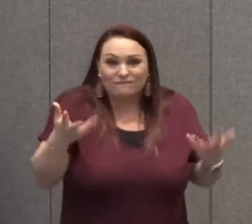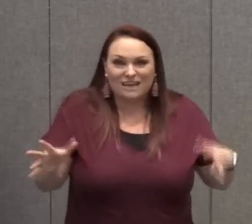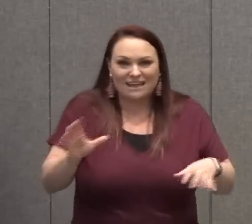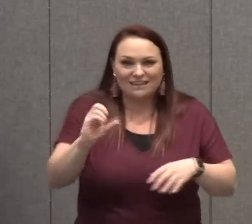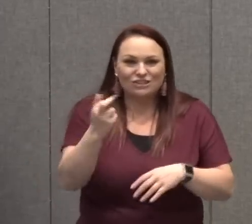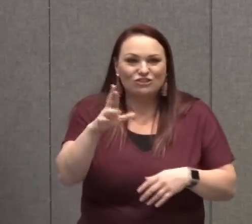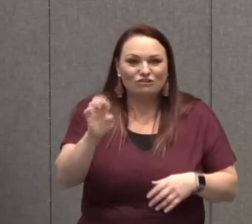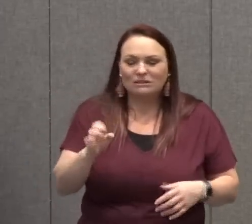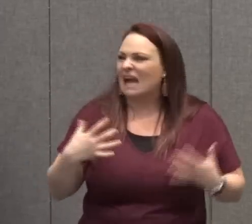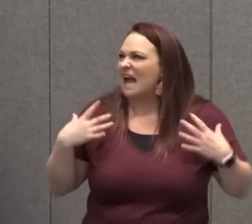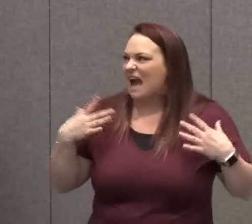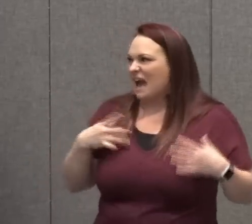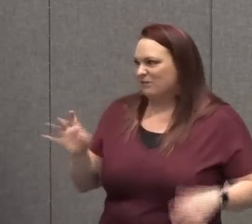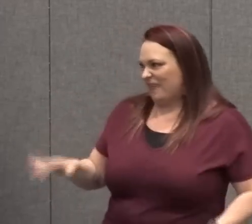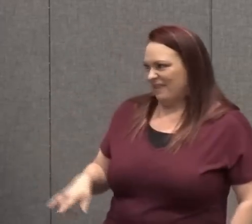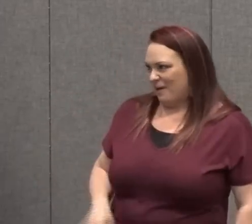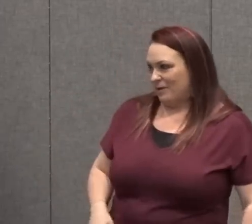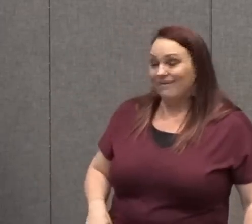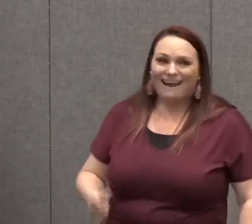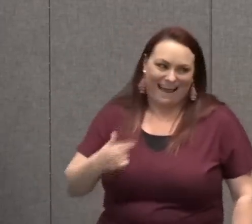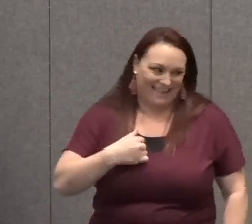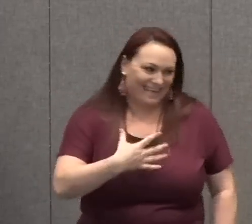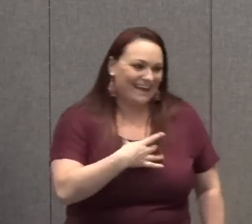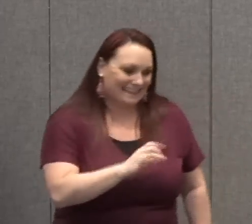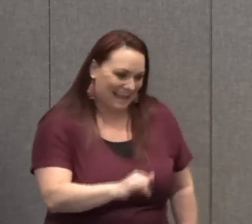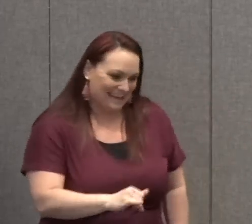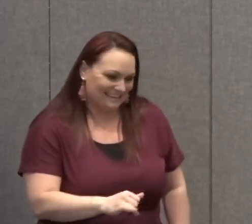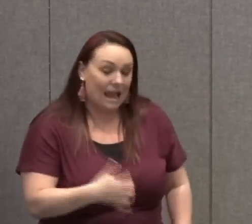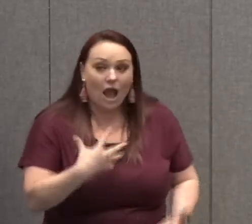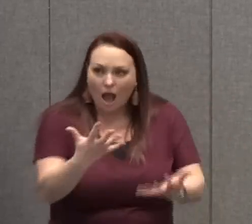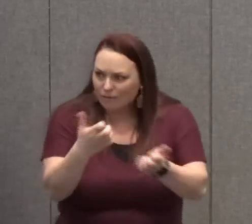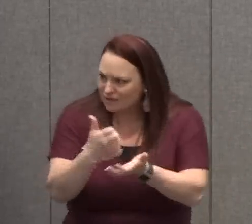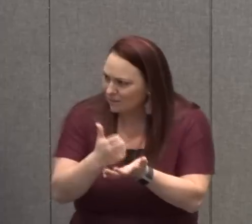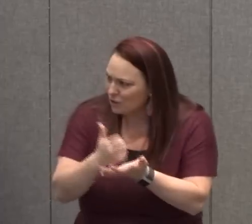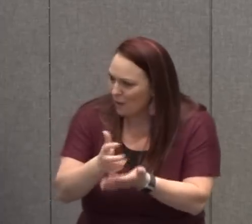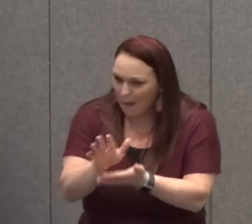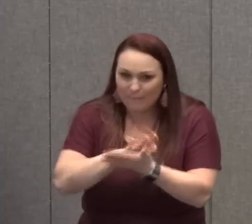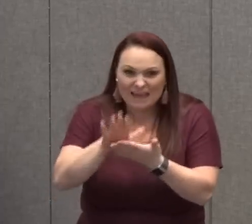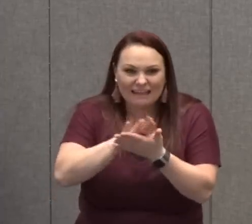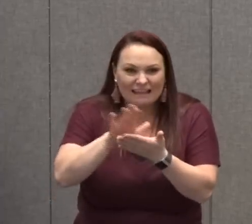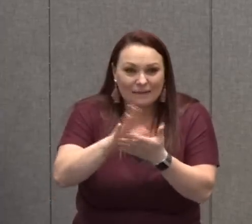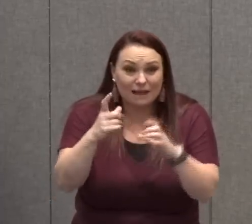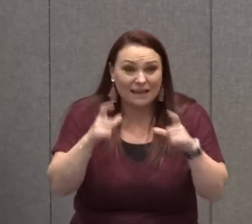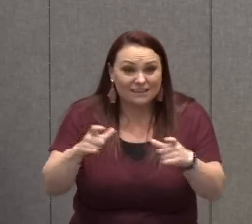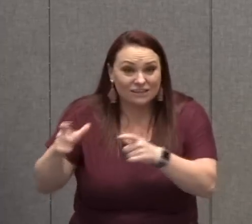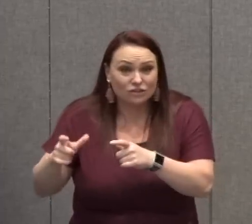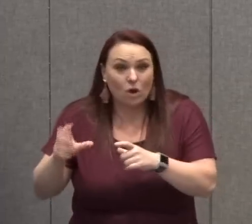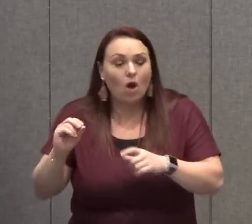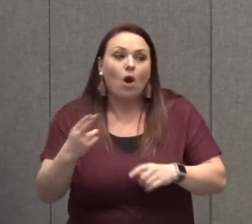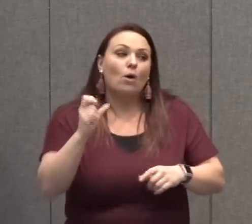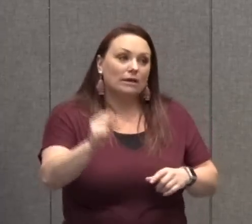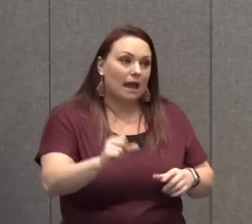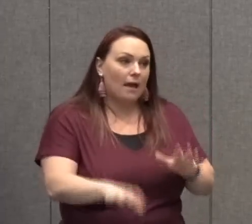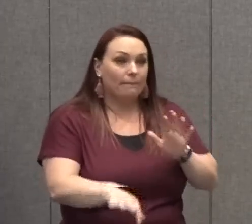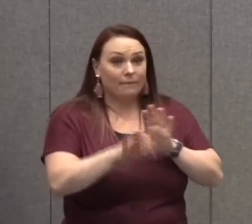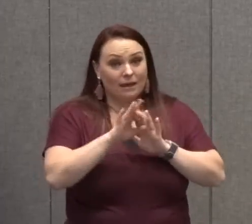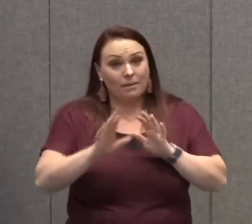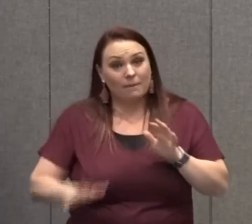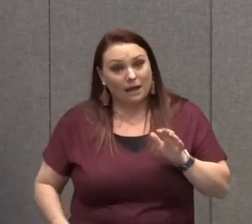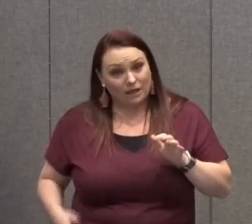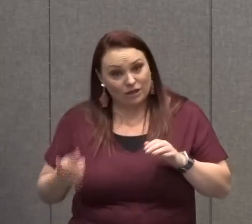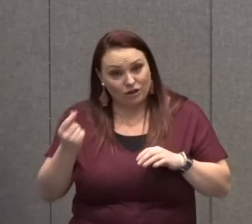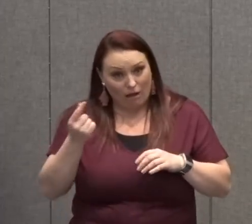chores don't like that one yeah okay I would love some help with dishes every now and then oh yeah so pick up pick up my